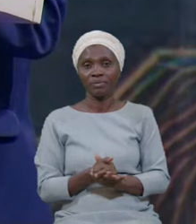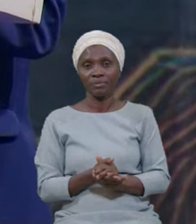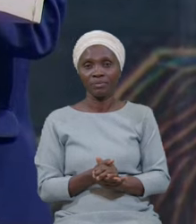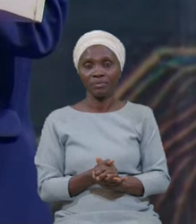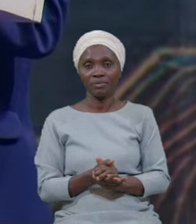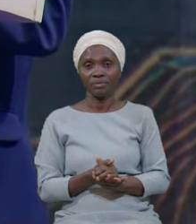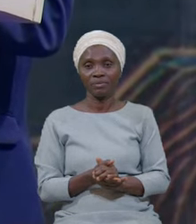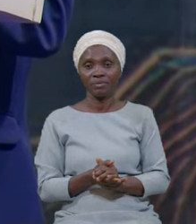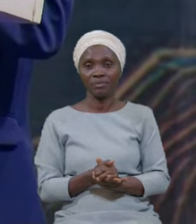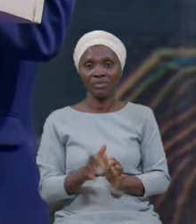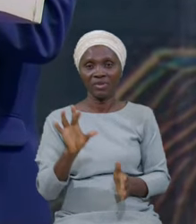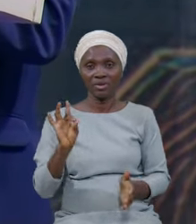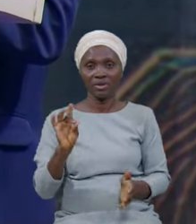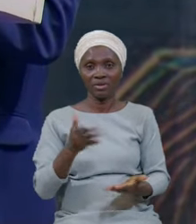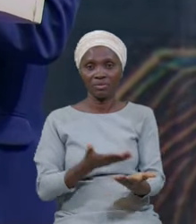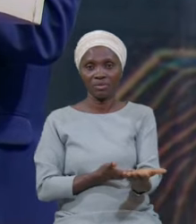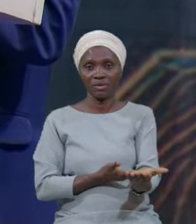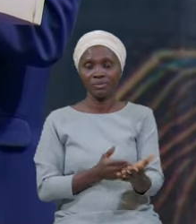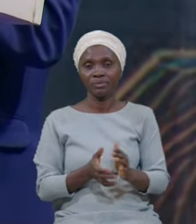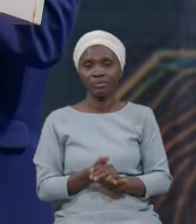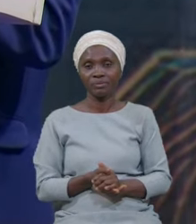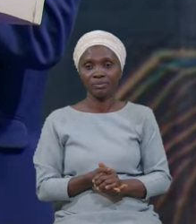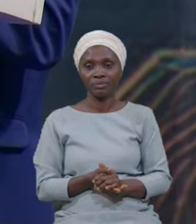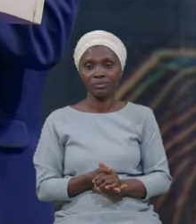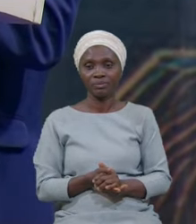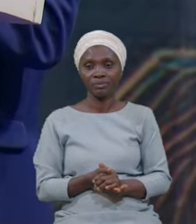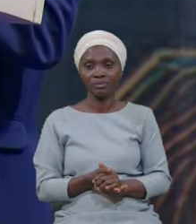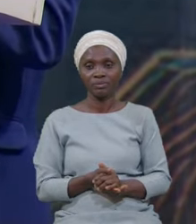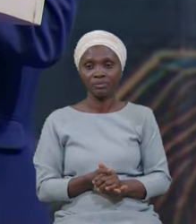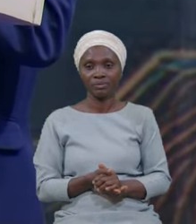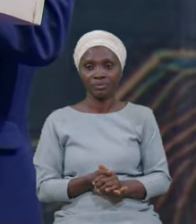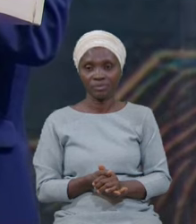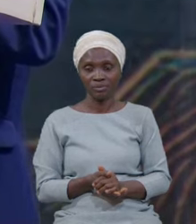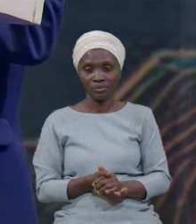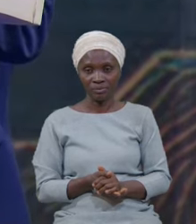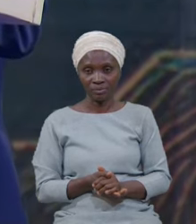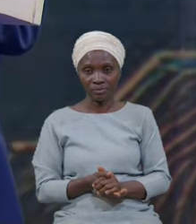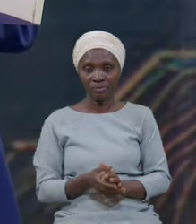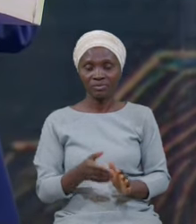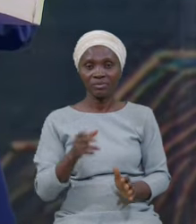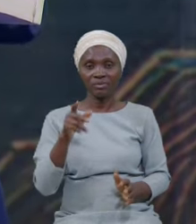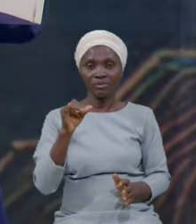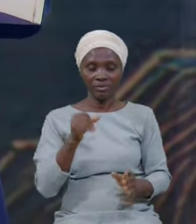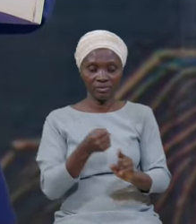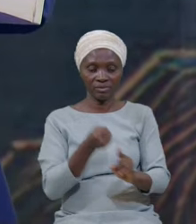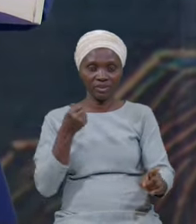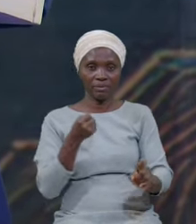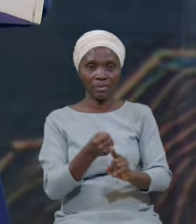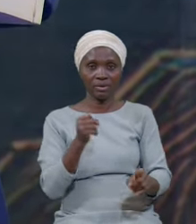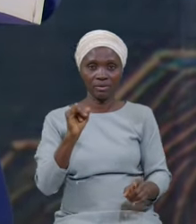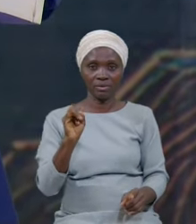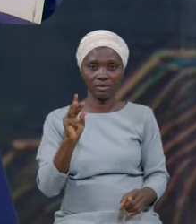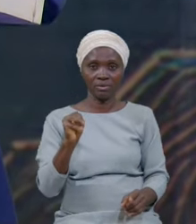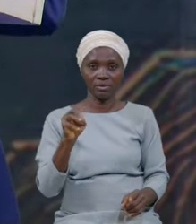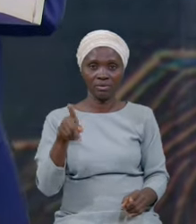8 a.m. The impact comes up on Saturday